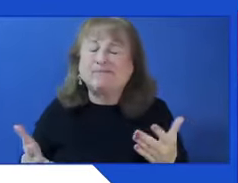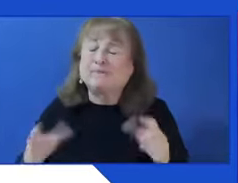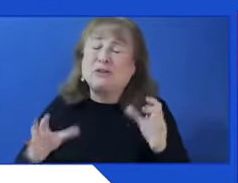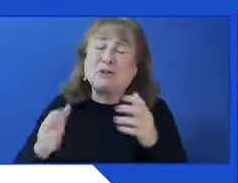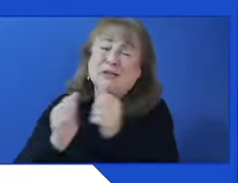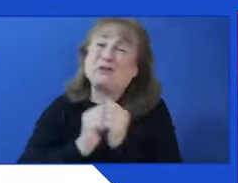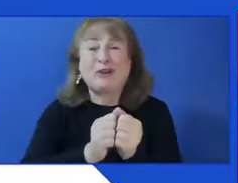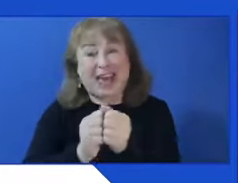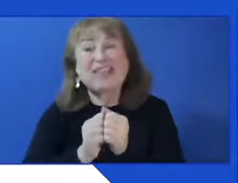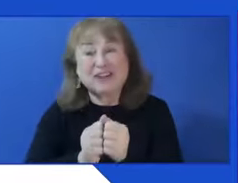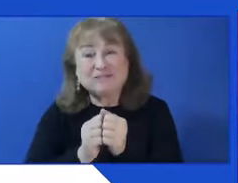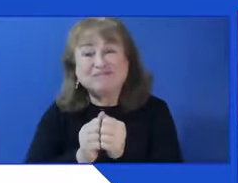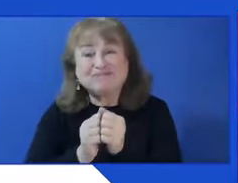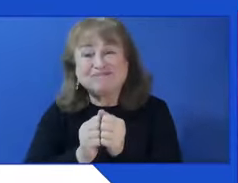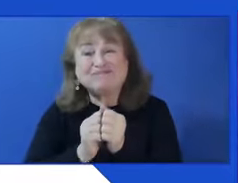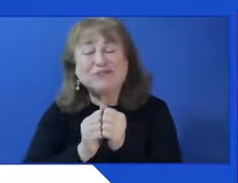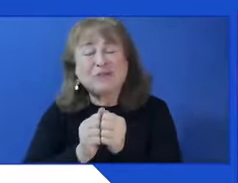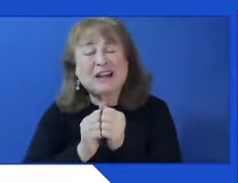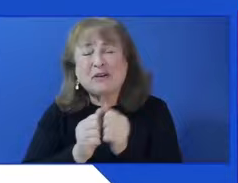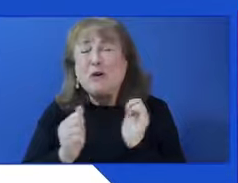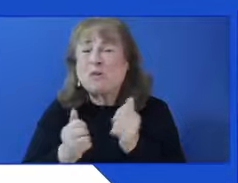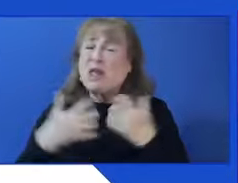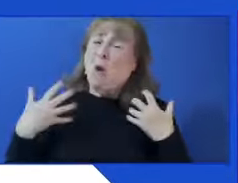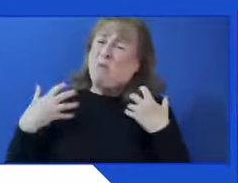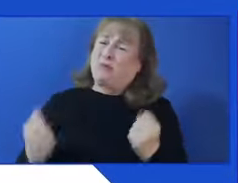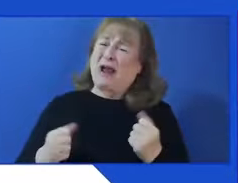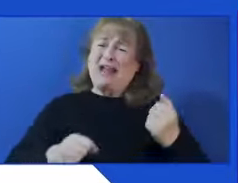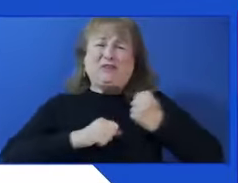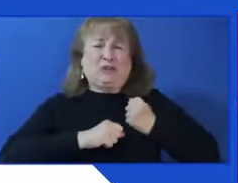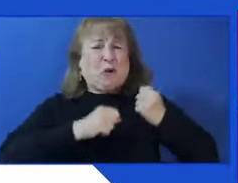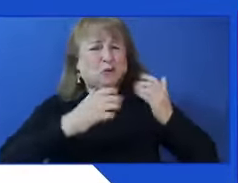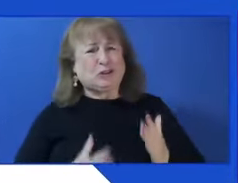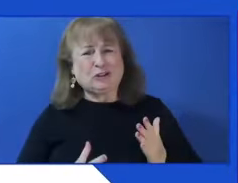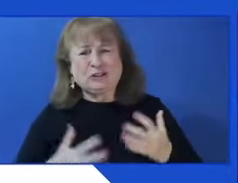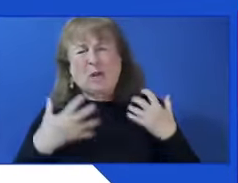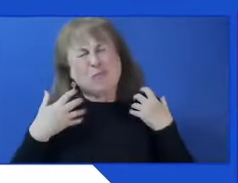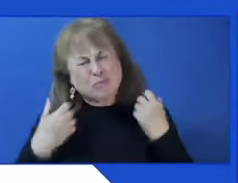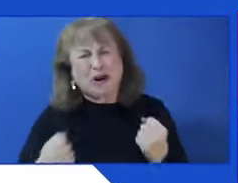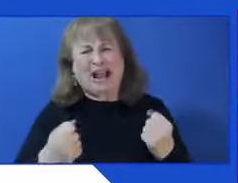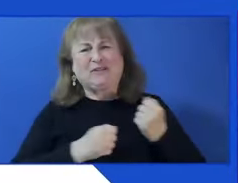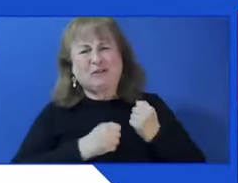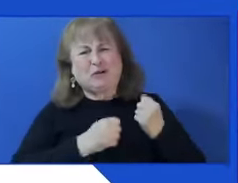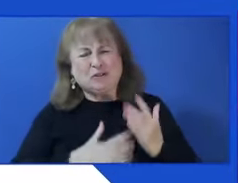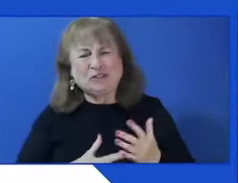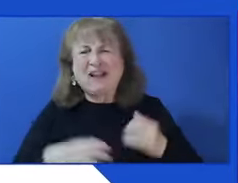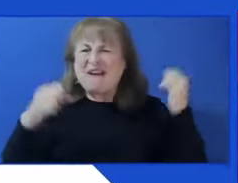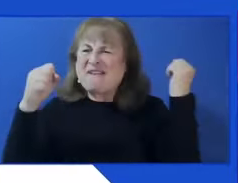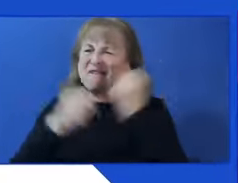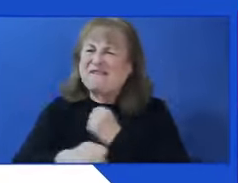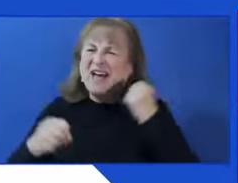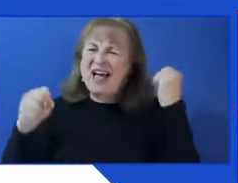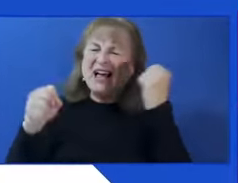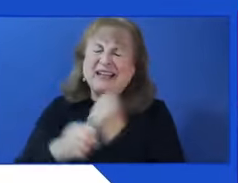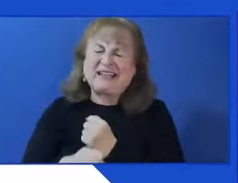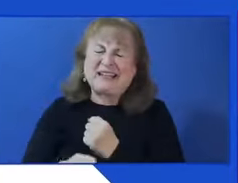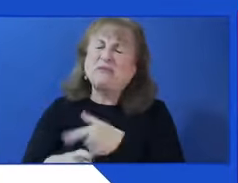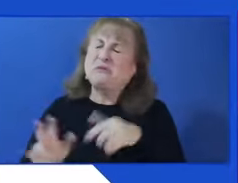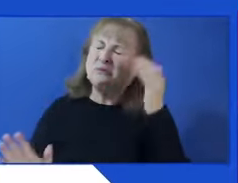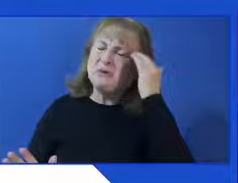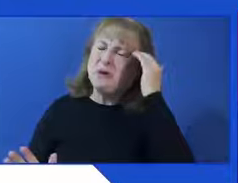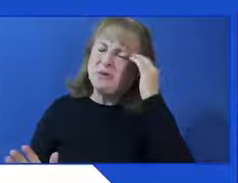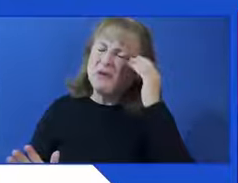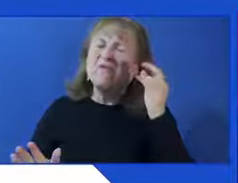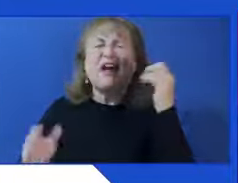together. When our brave soldiers, real brave soldiers, are fighting, knowing very well that they